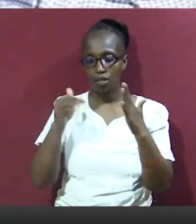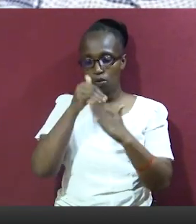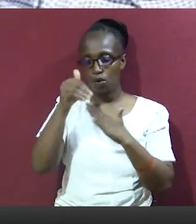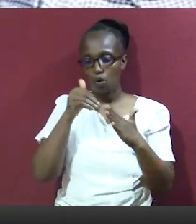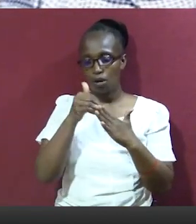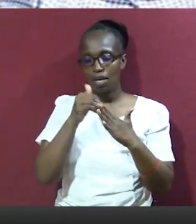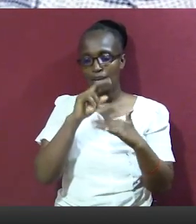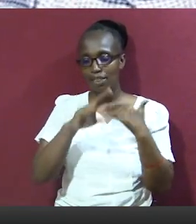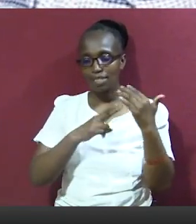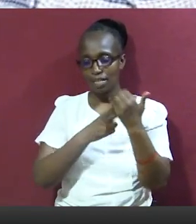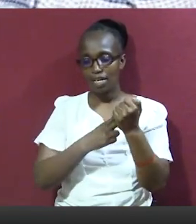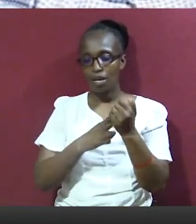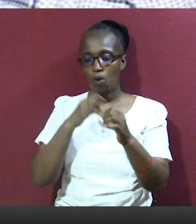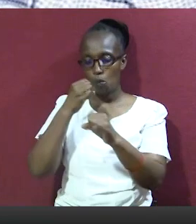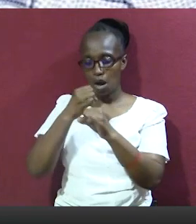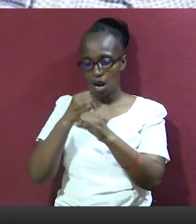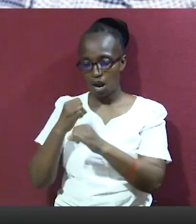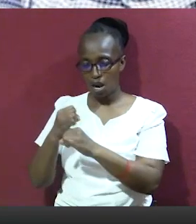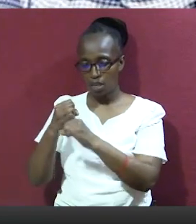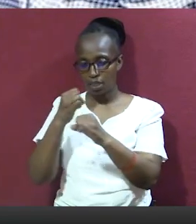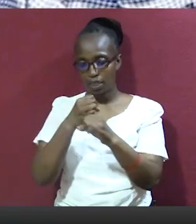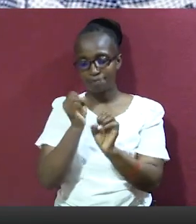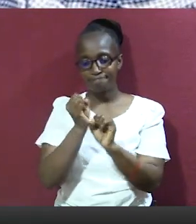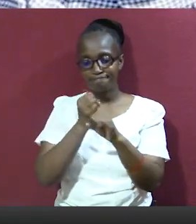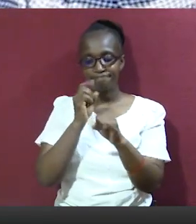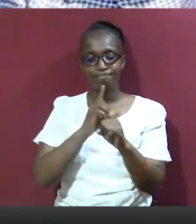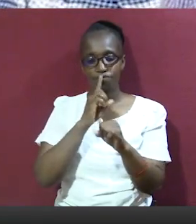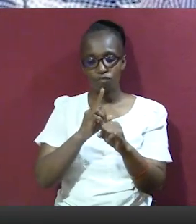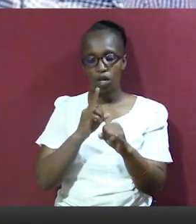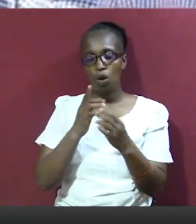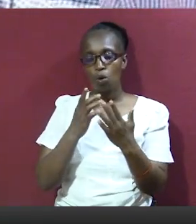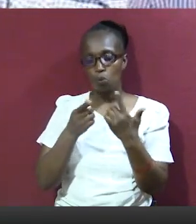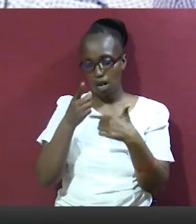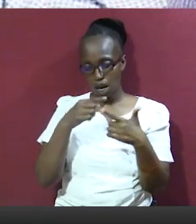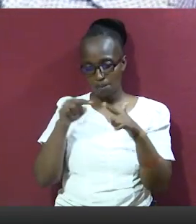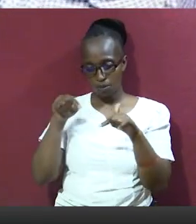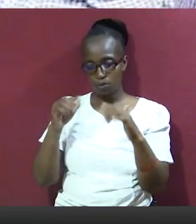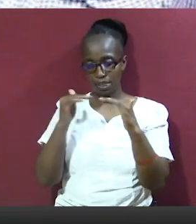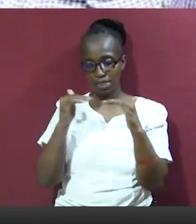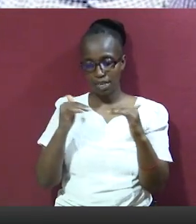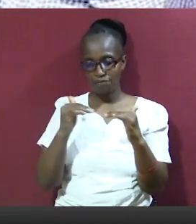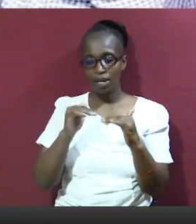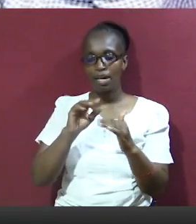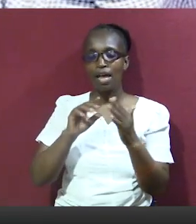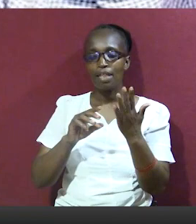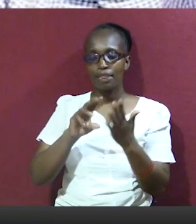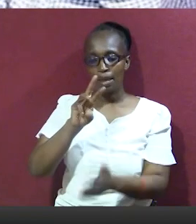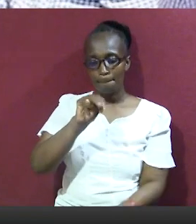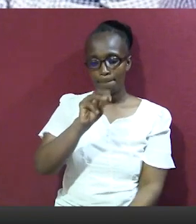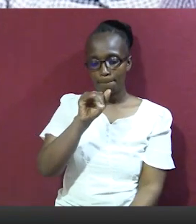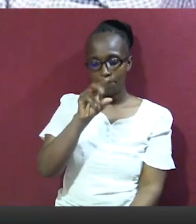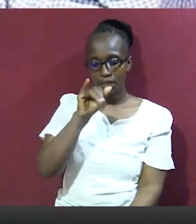the stakeholders who have worked so hard to ensure that we get where we are, the military, NYS, the technical team